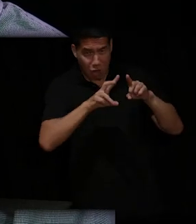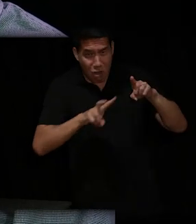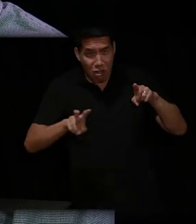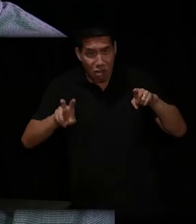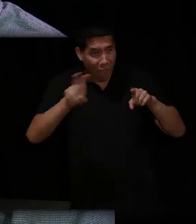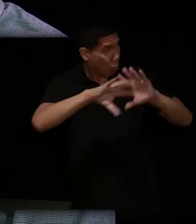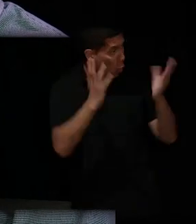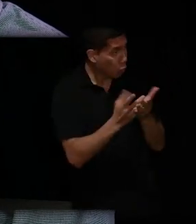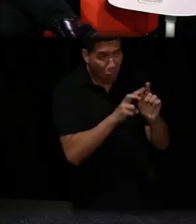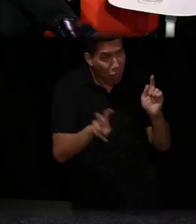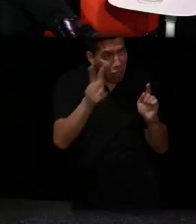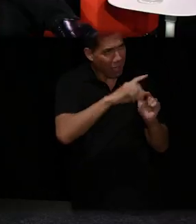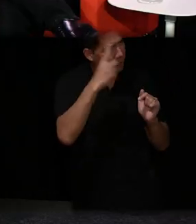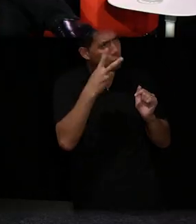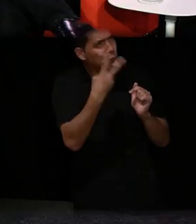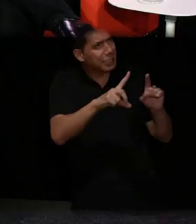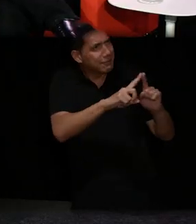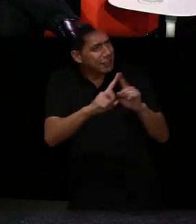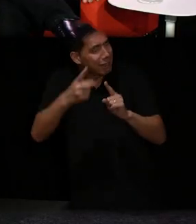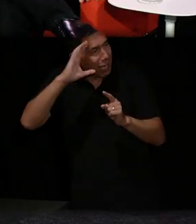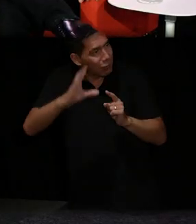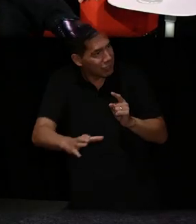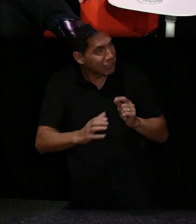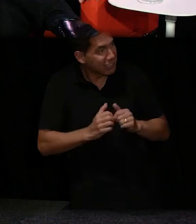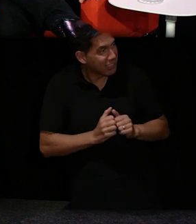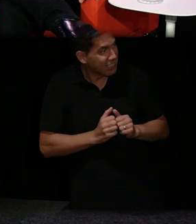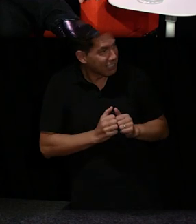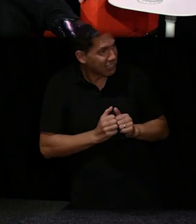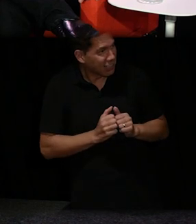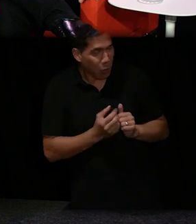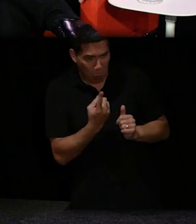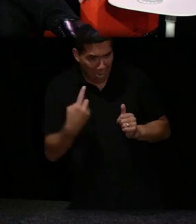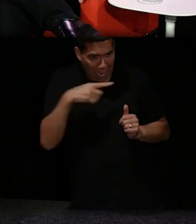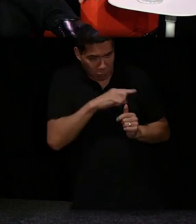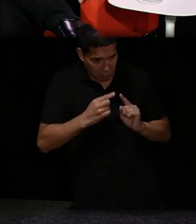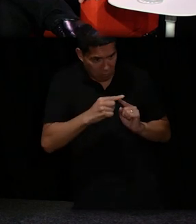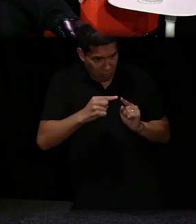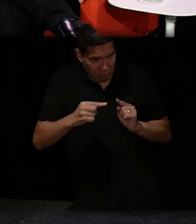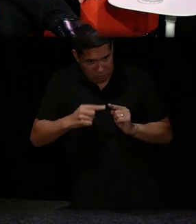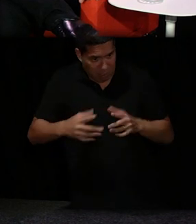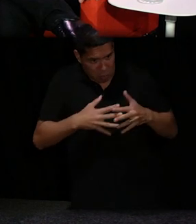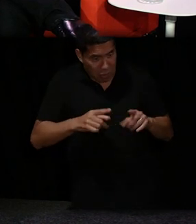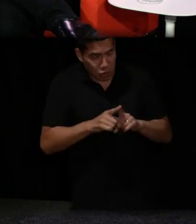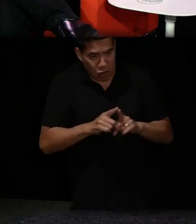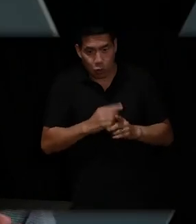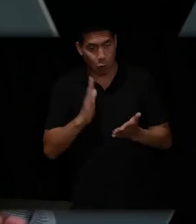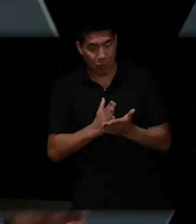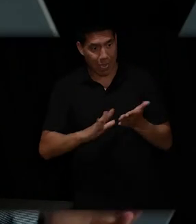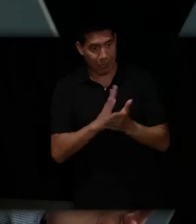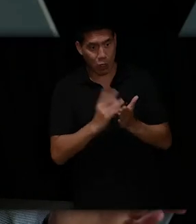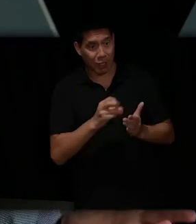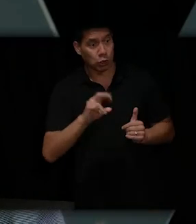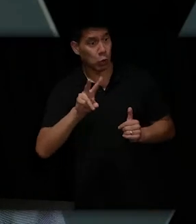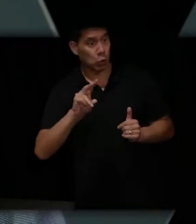20 different countries and probably 100 domestic trips, and I got really lucky in that I was the wrangler during the 2012 campaign, so I saw that